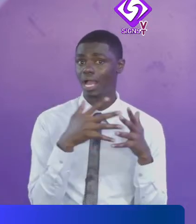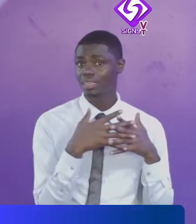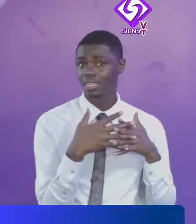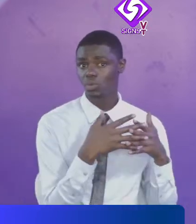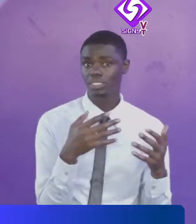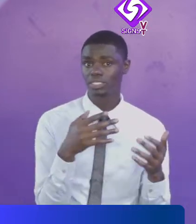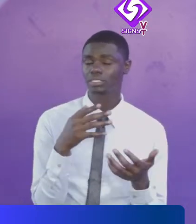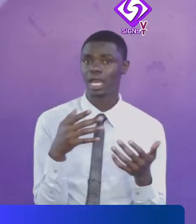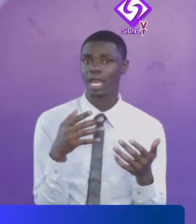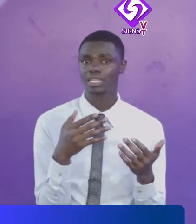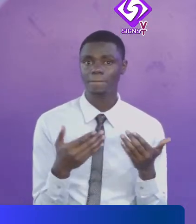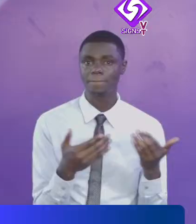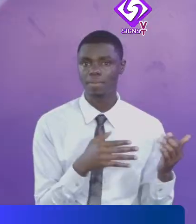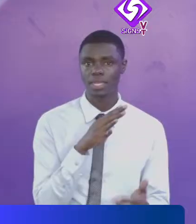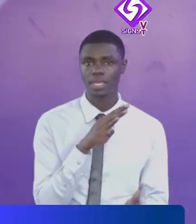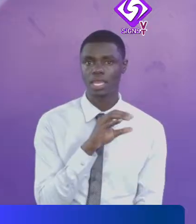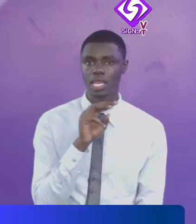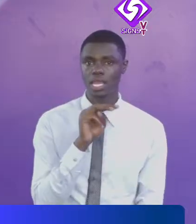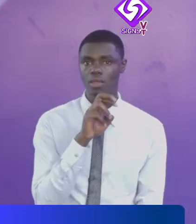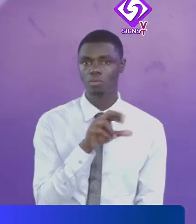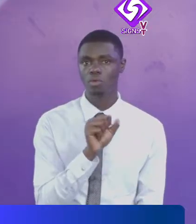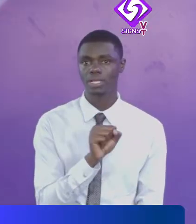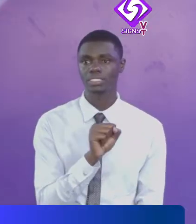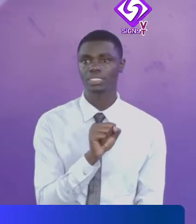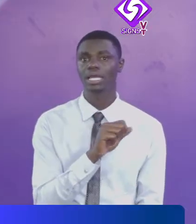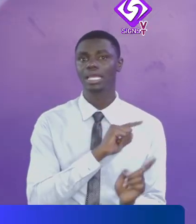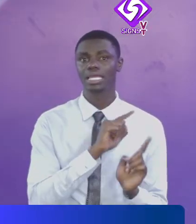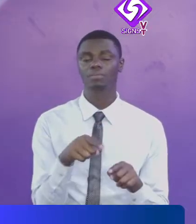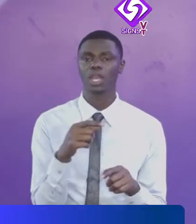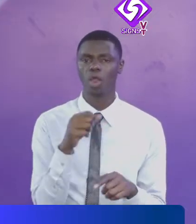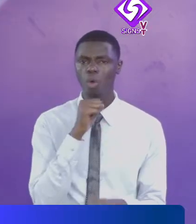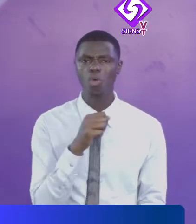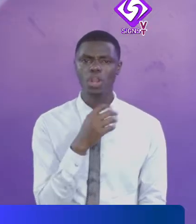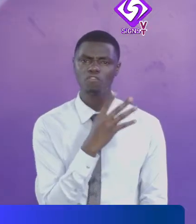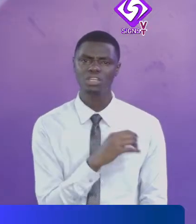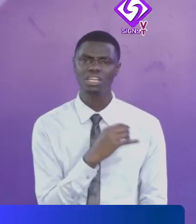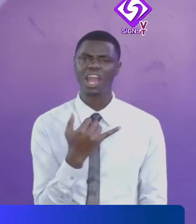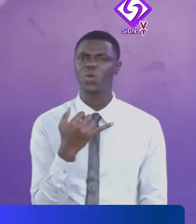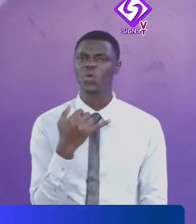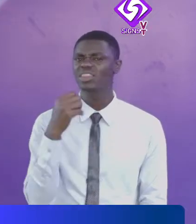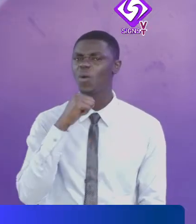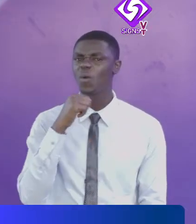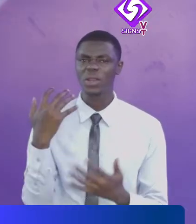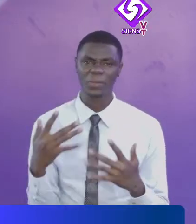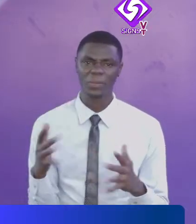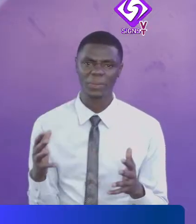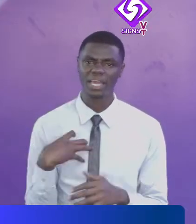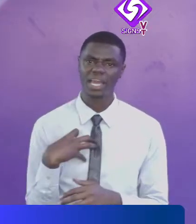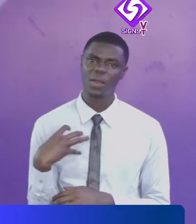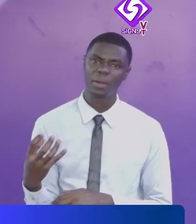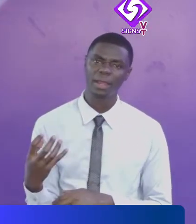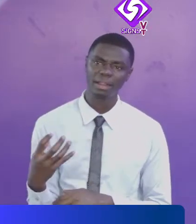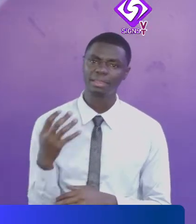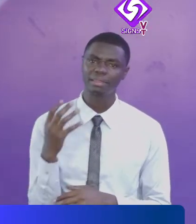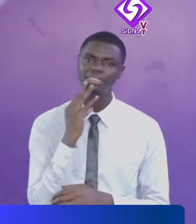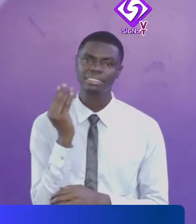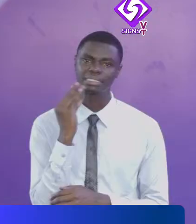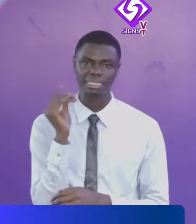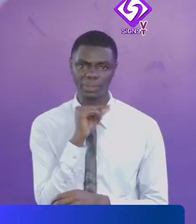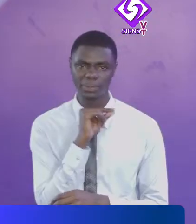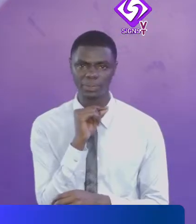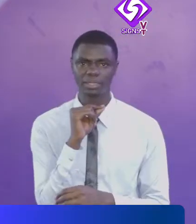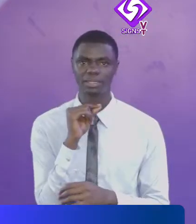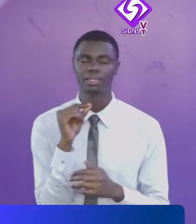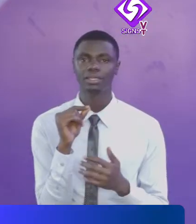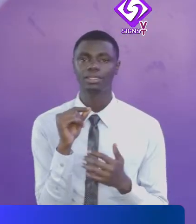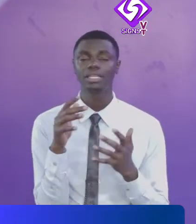boomers came off the world in the 40s. They are now older. A lot of the wealth they have built because they have experienced significant